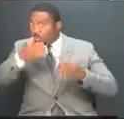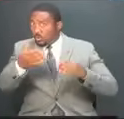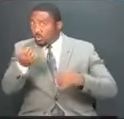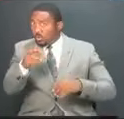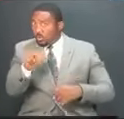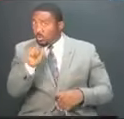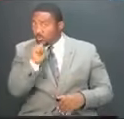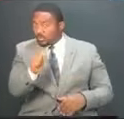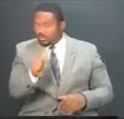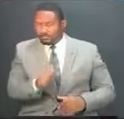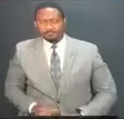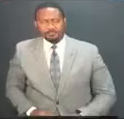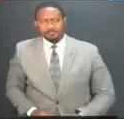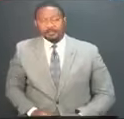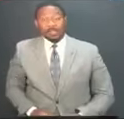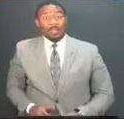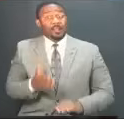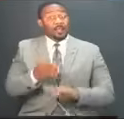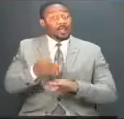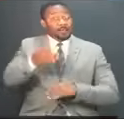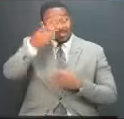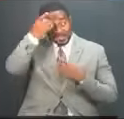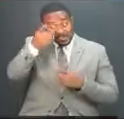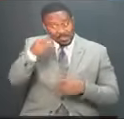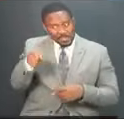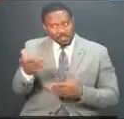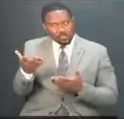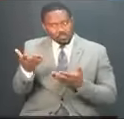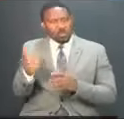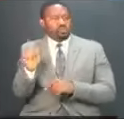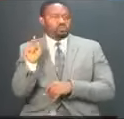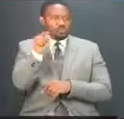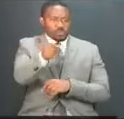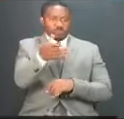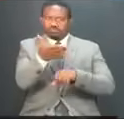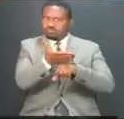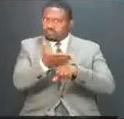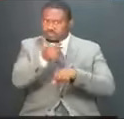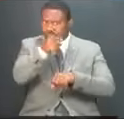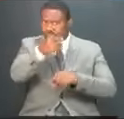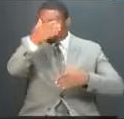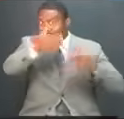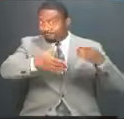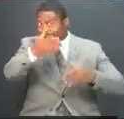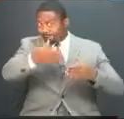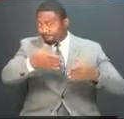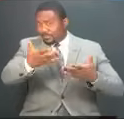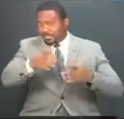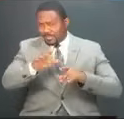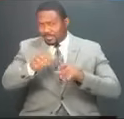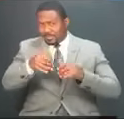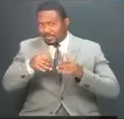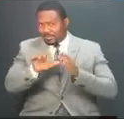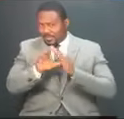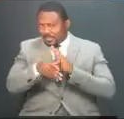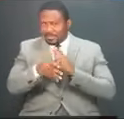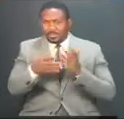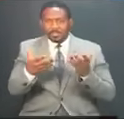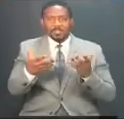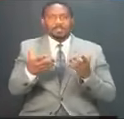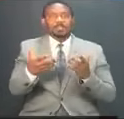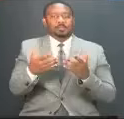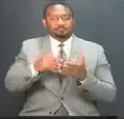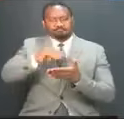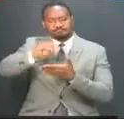a decision is made to appeal that an application can be made to the High Court under